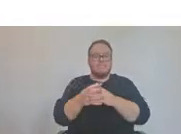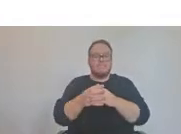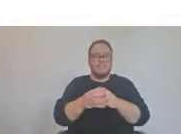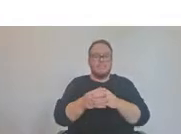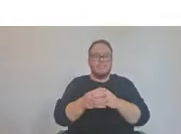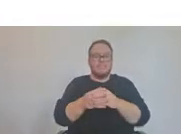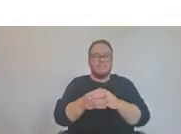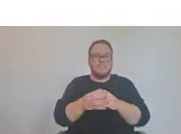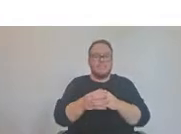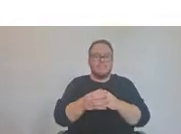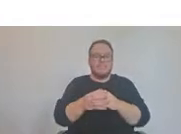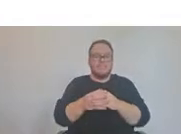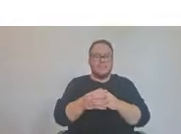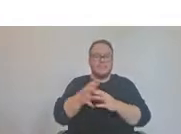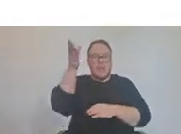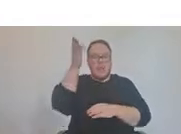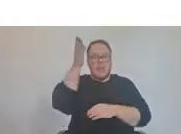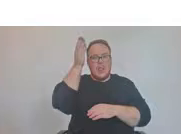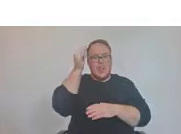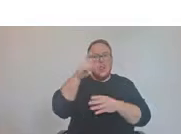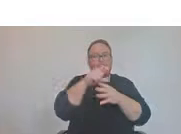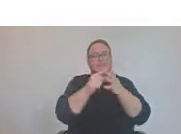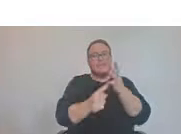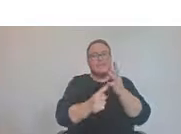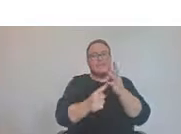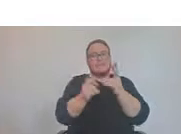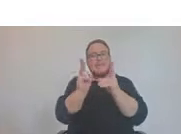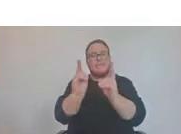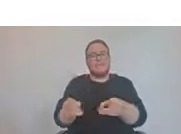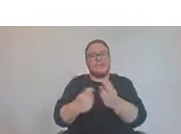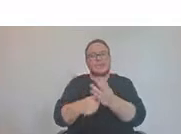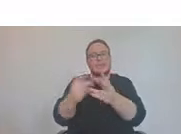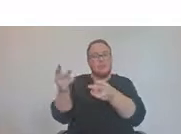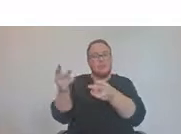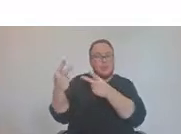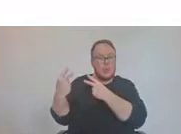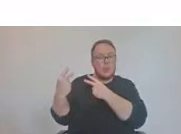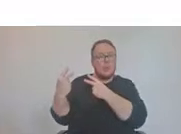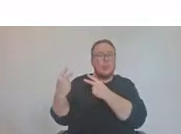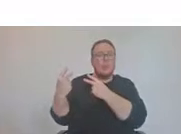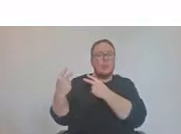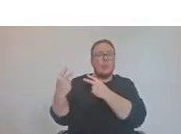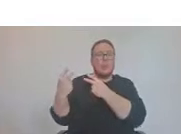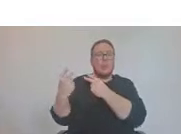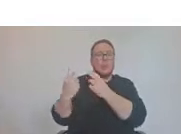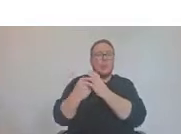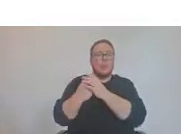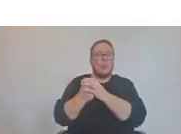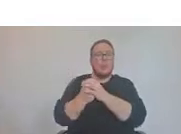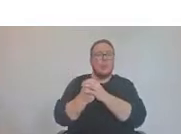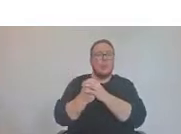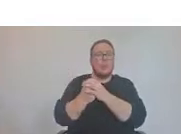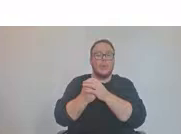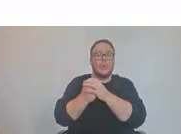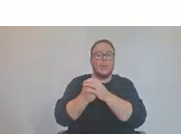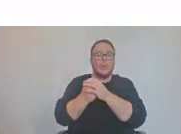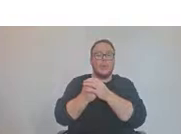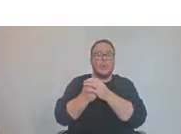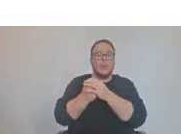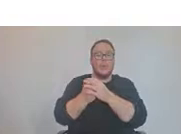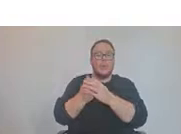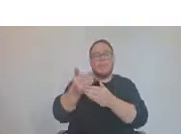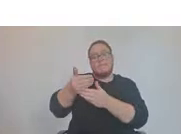our learning disability mortality reviews, the LEADER programme. A lot of that was paused pre-COVID. We